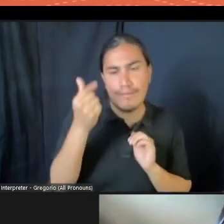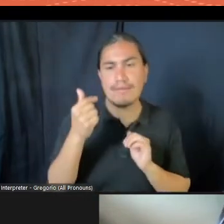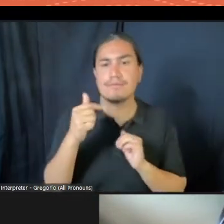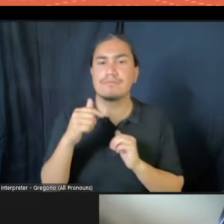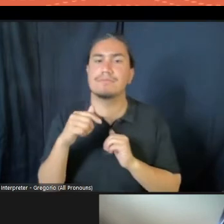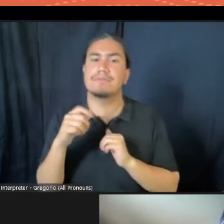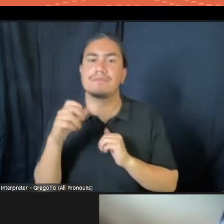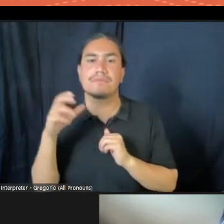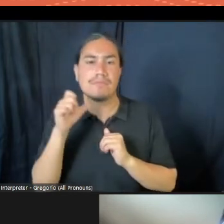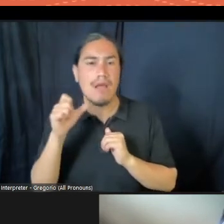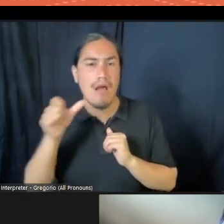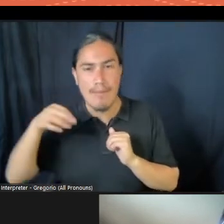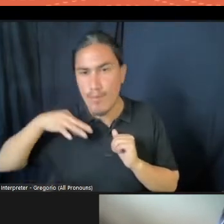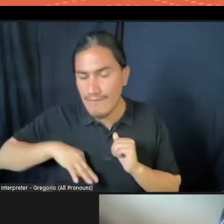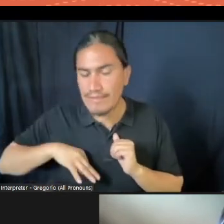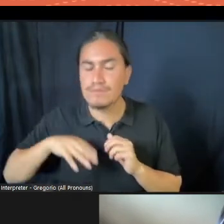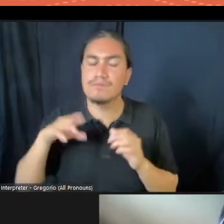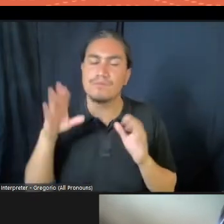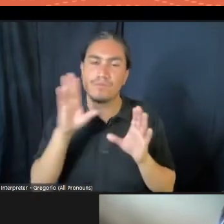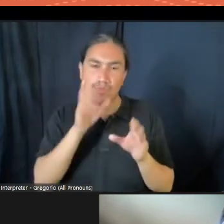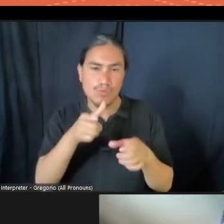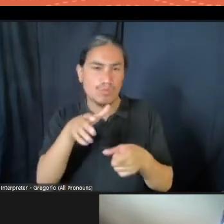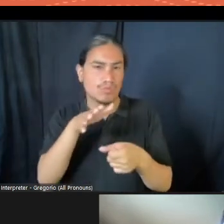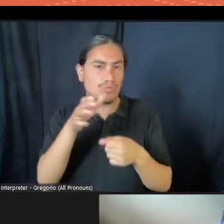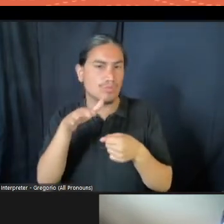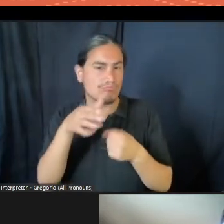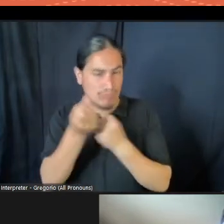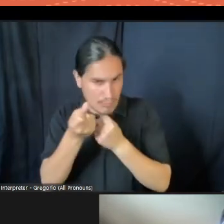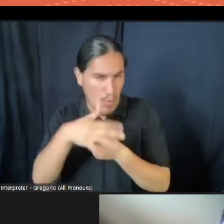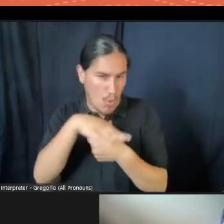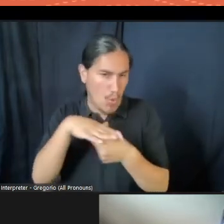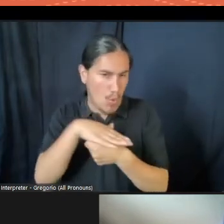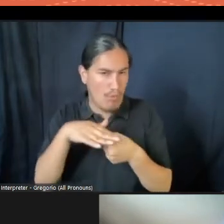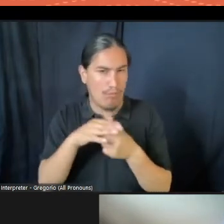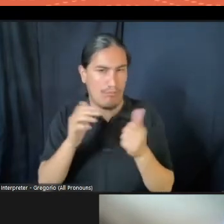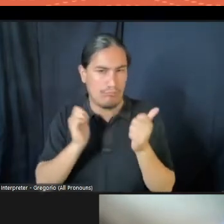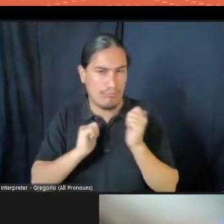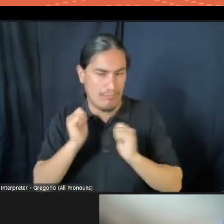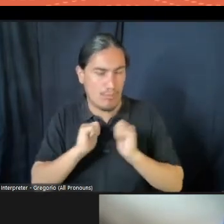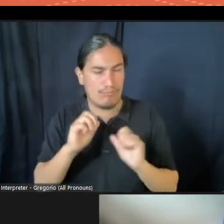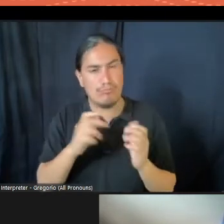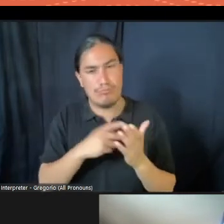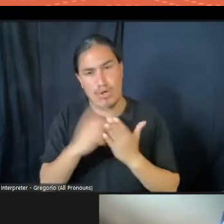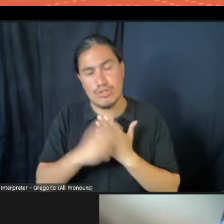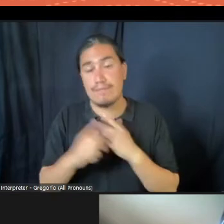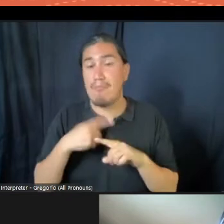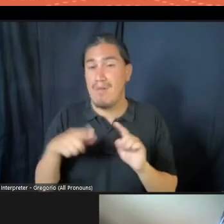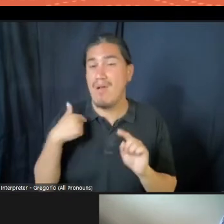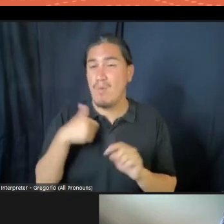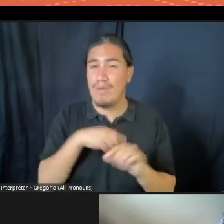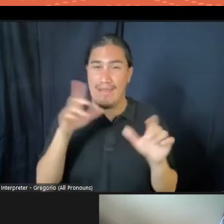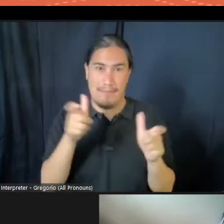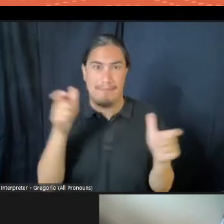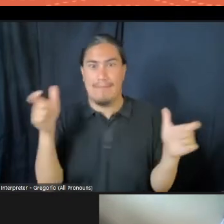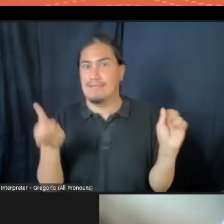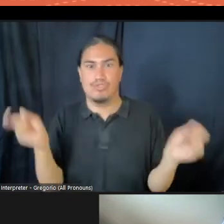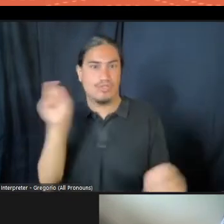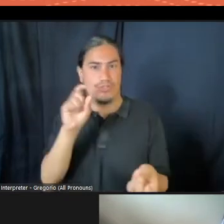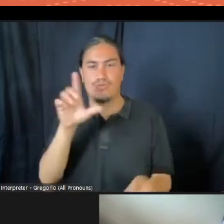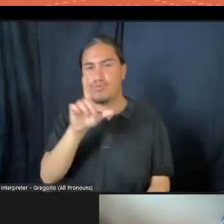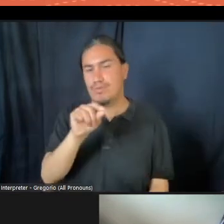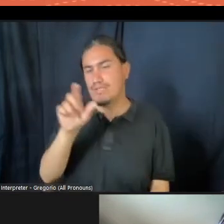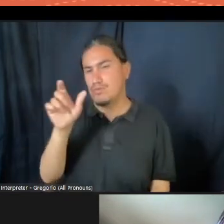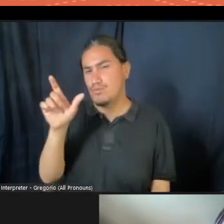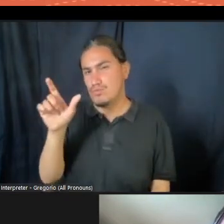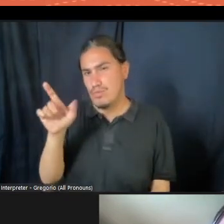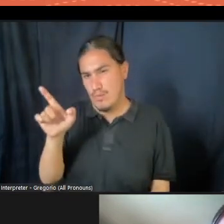and programs that use the arts to support equitable community development. But we had a big shift in 2021. We concluded a